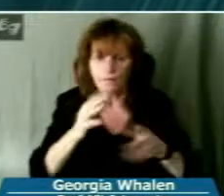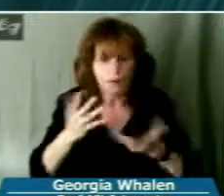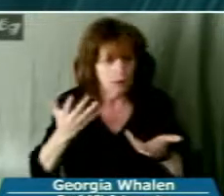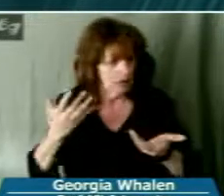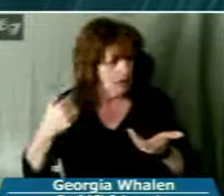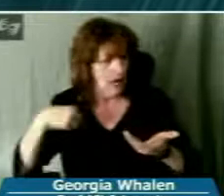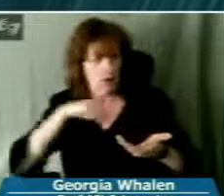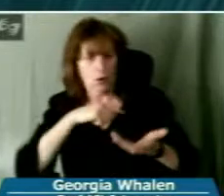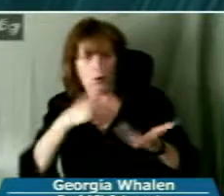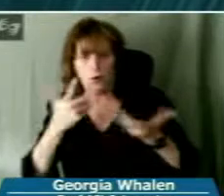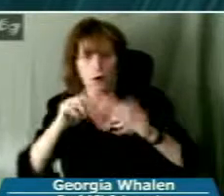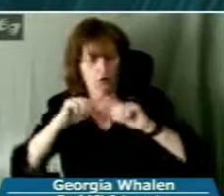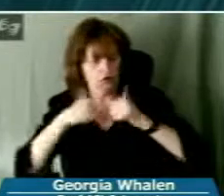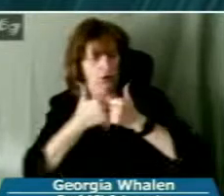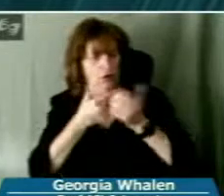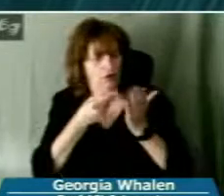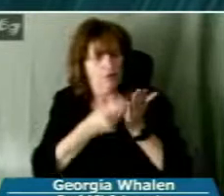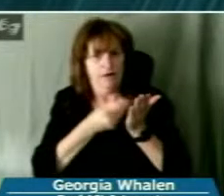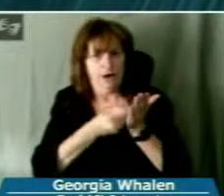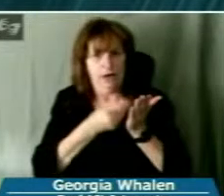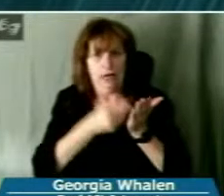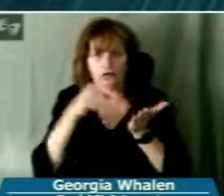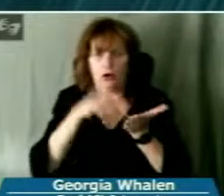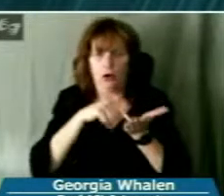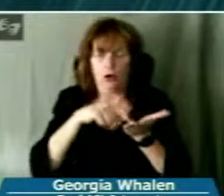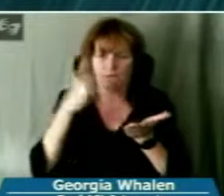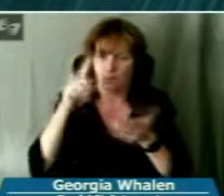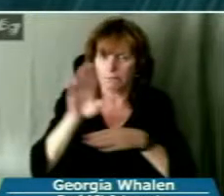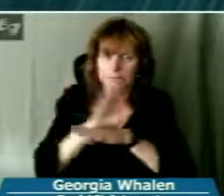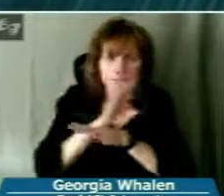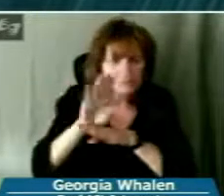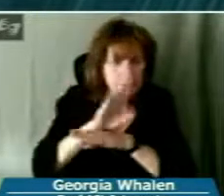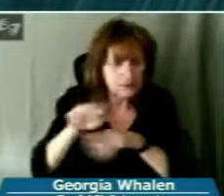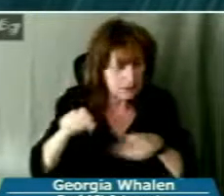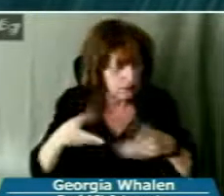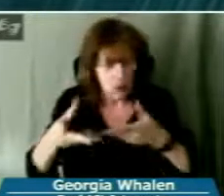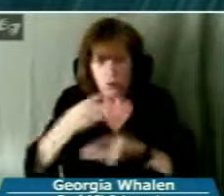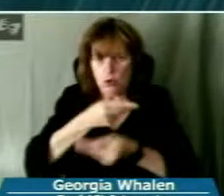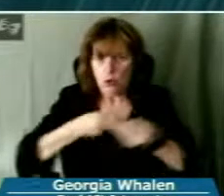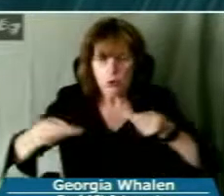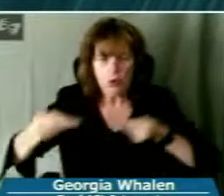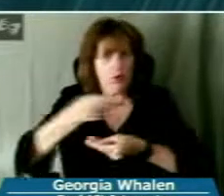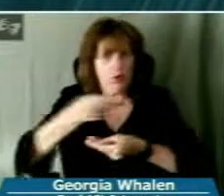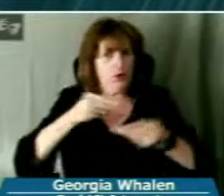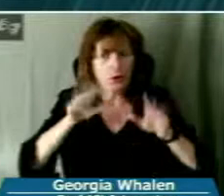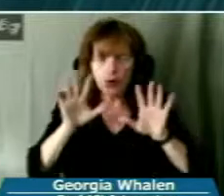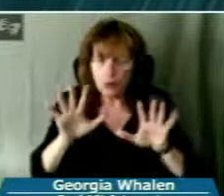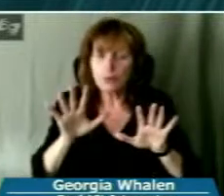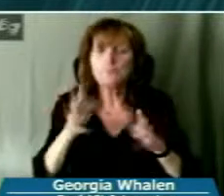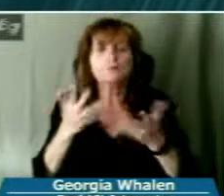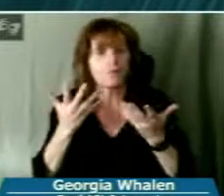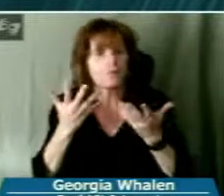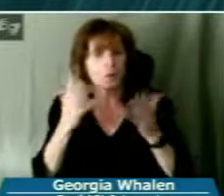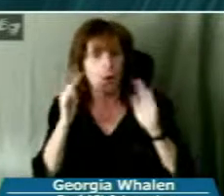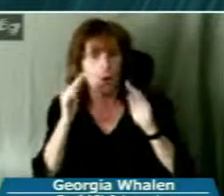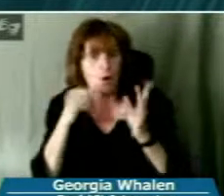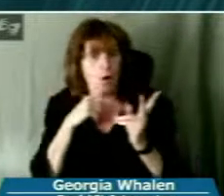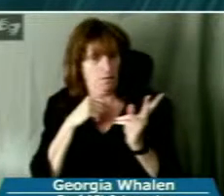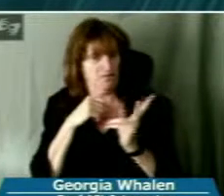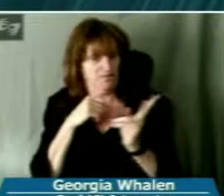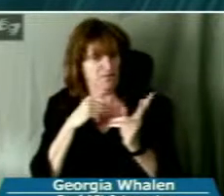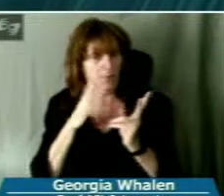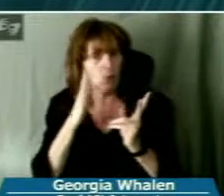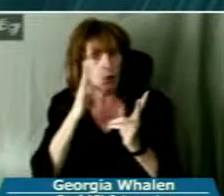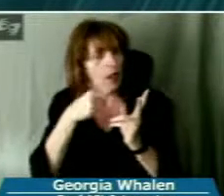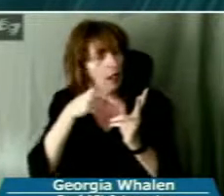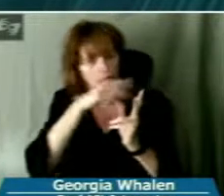the federal and provincial governments to see if we can maintain our services and also maintain reasonable costing for